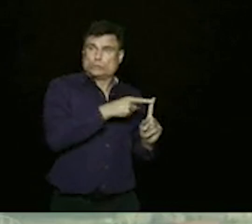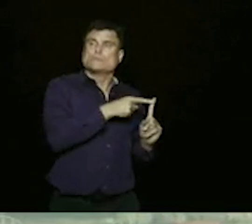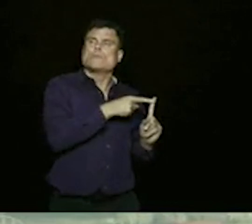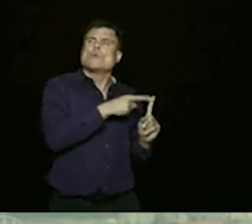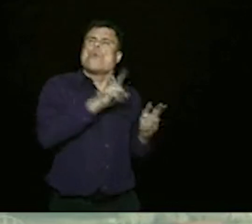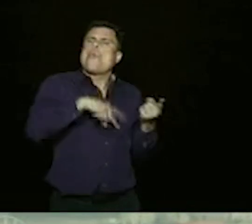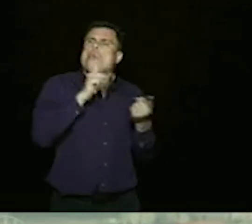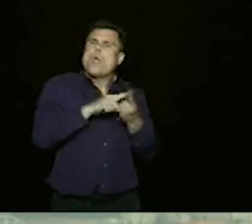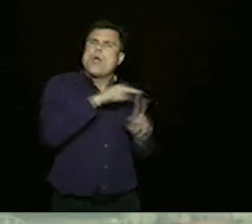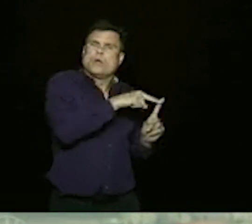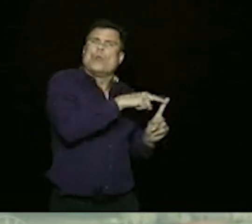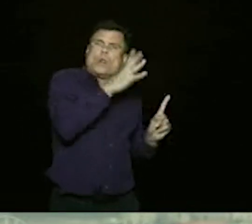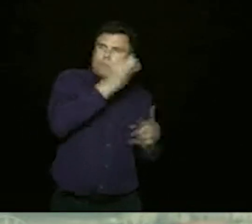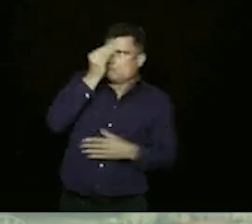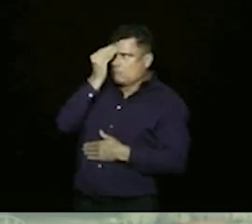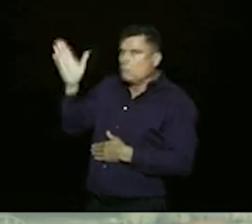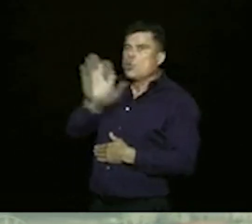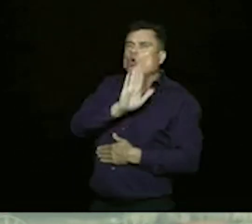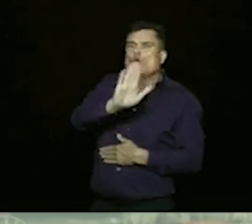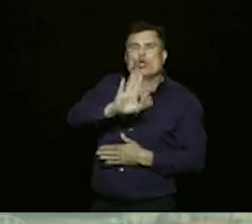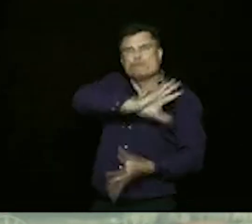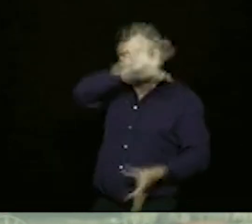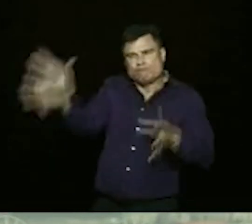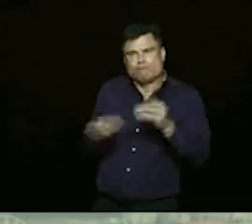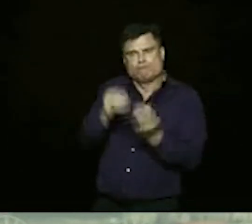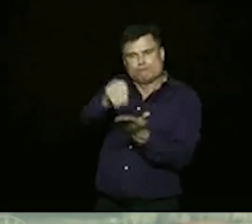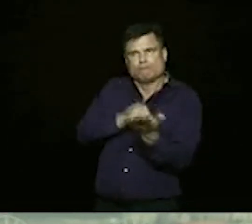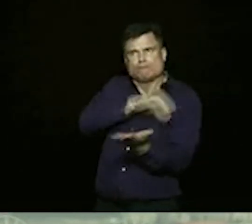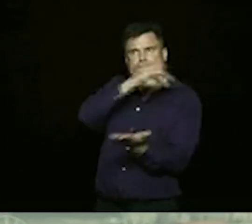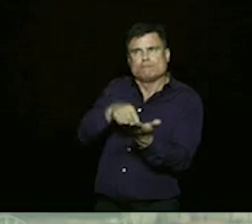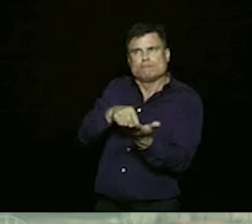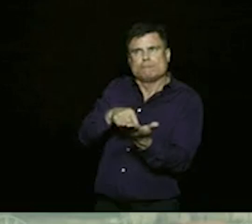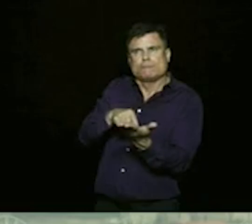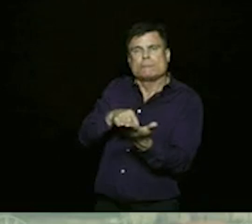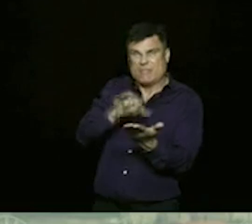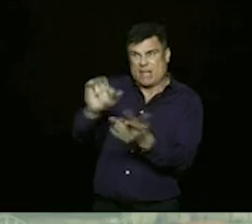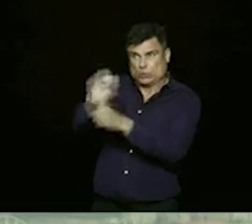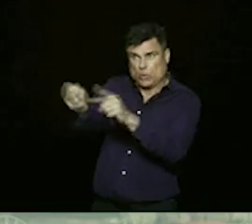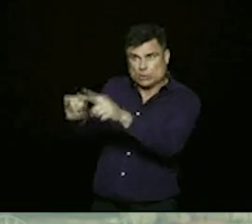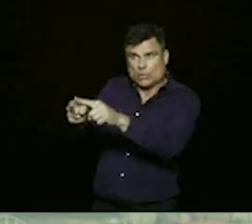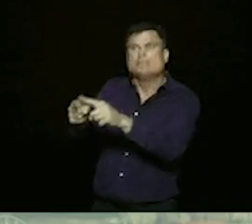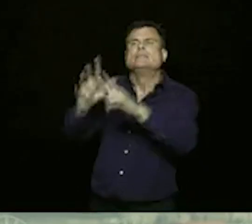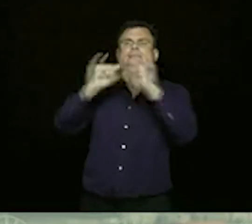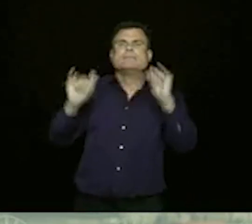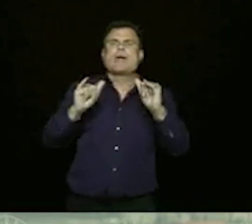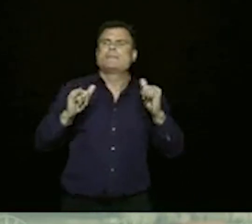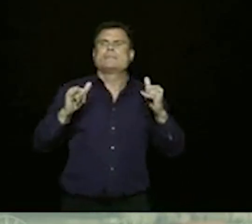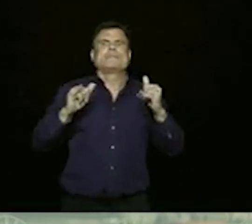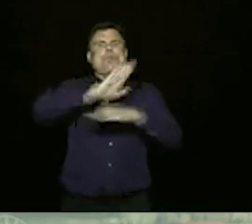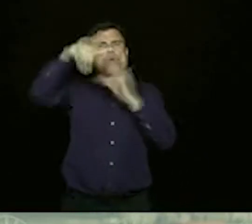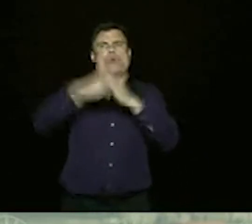First Nations health authorities and others. So, do you envision this by involving all these other groups